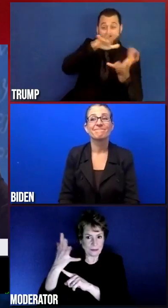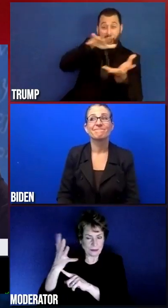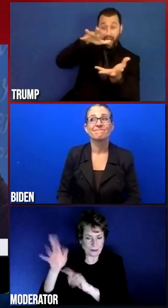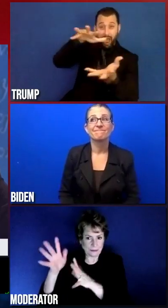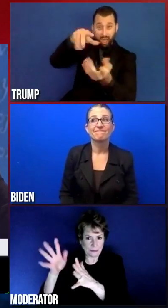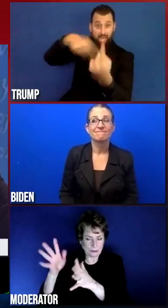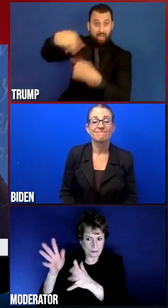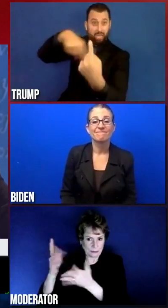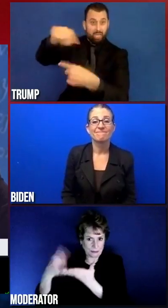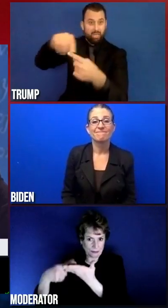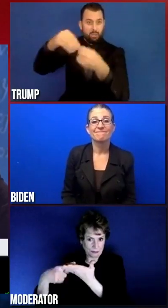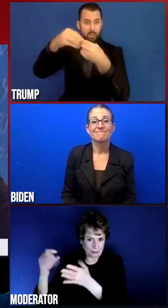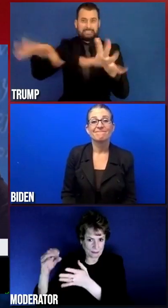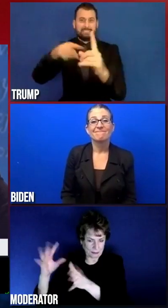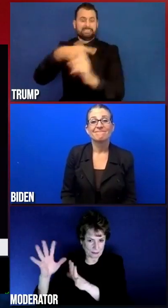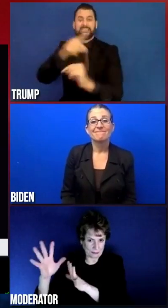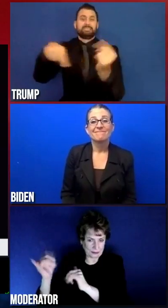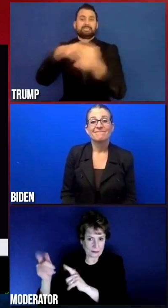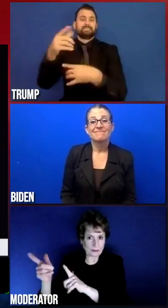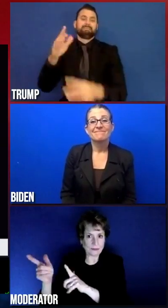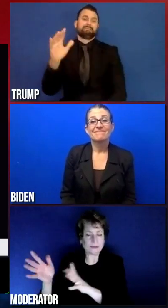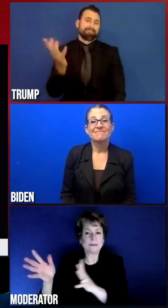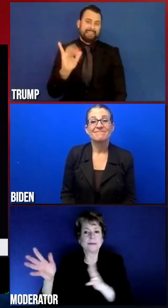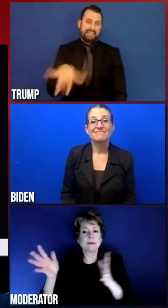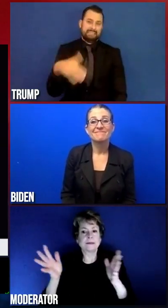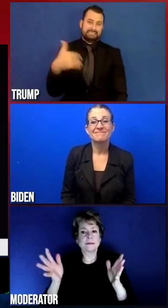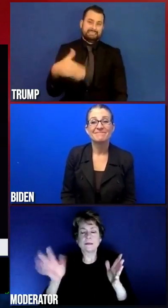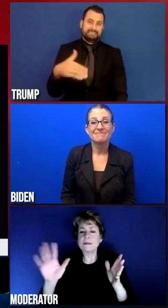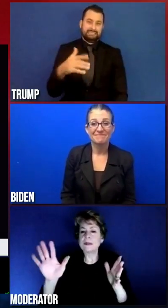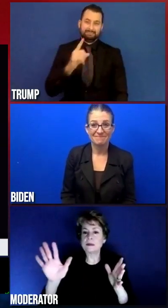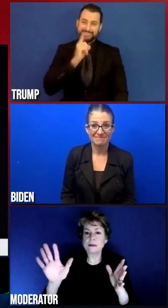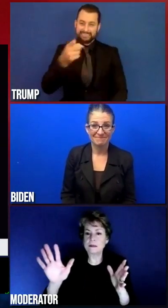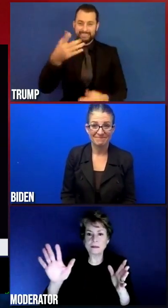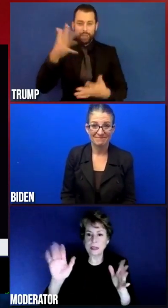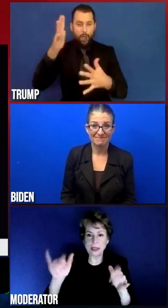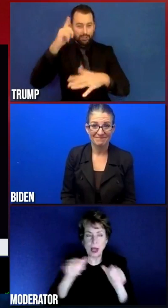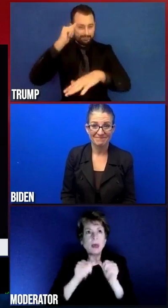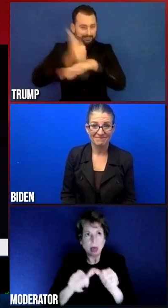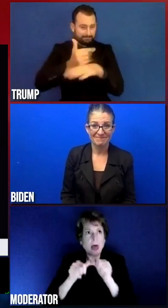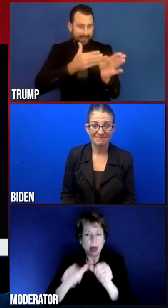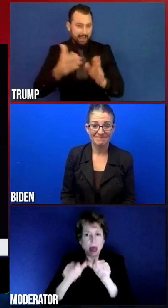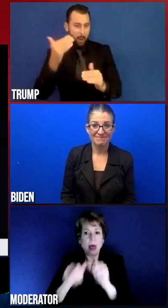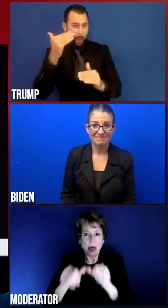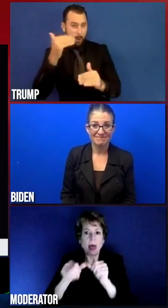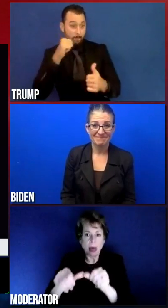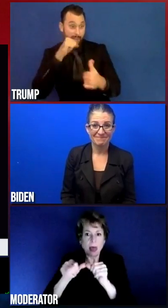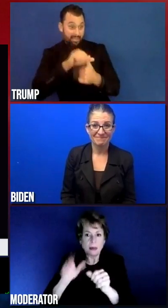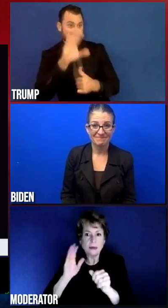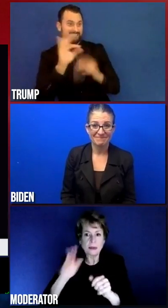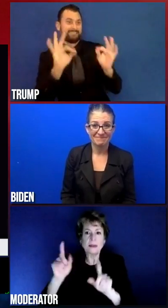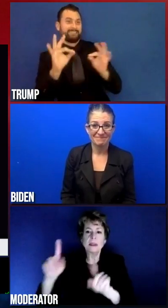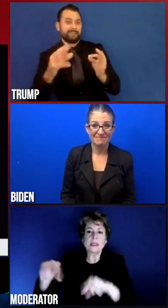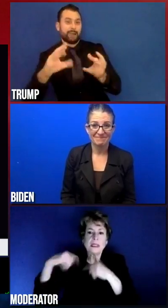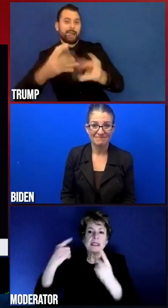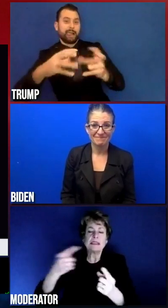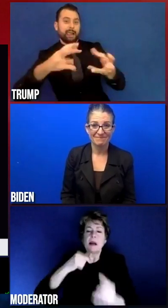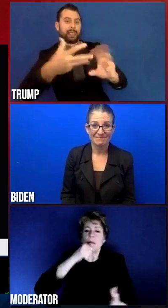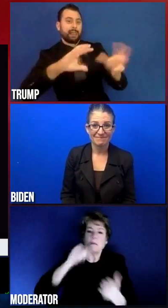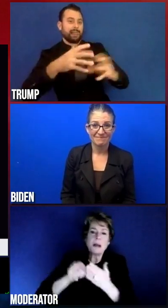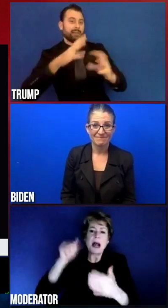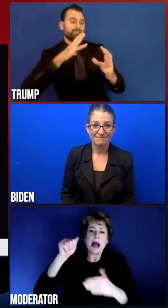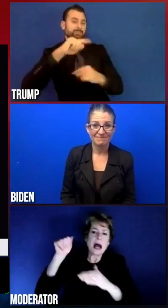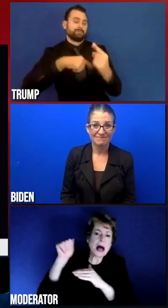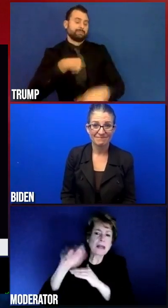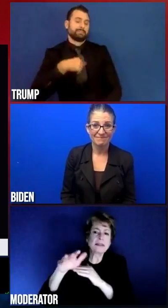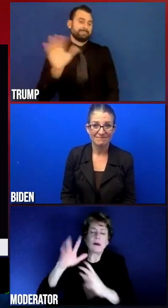rigged election. You're going to be able to continue. You have been charging for months that mail-in balloting is going to be a disaster. You say it's